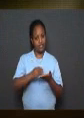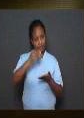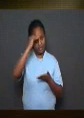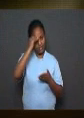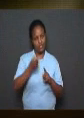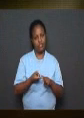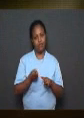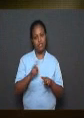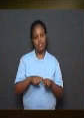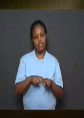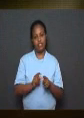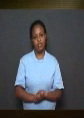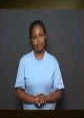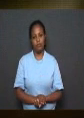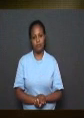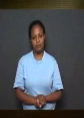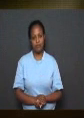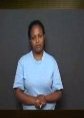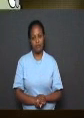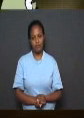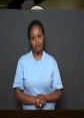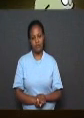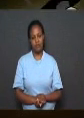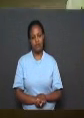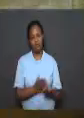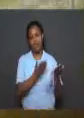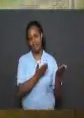Let's get back to our lesson.